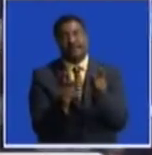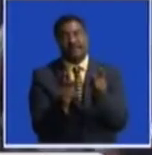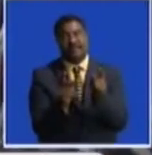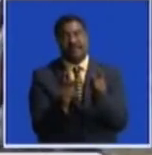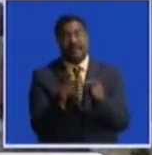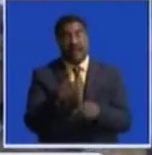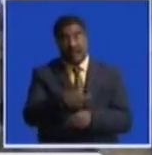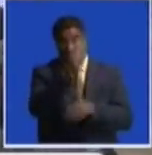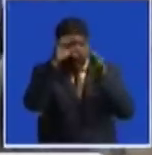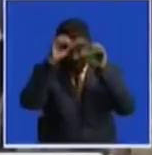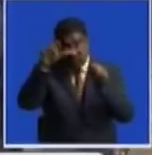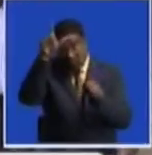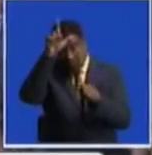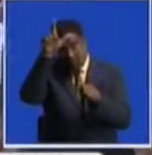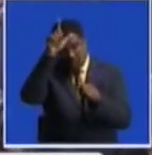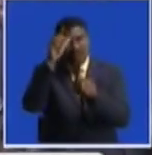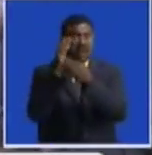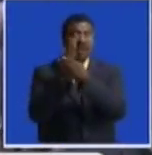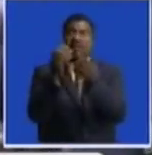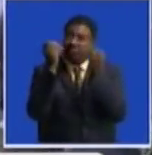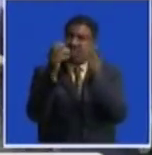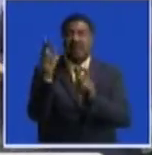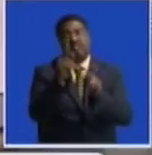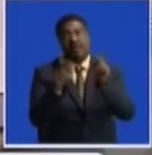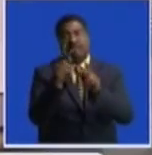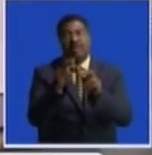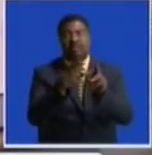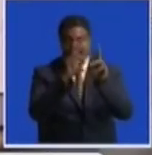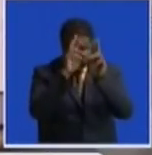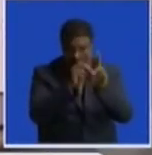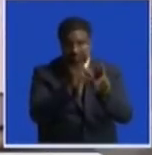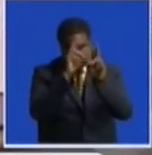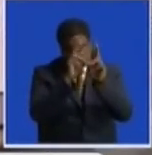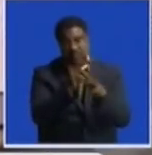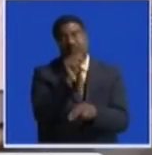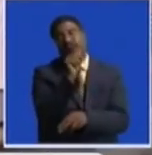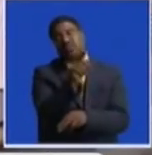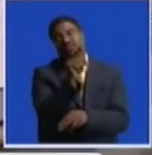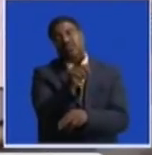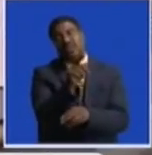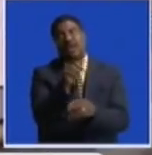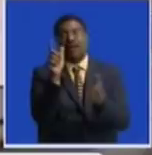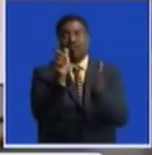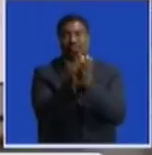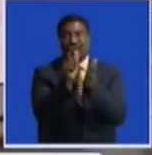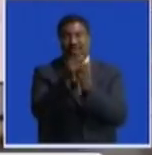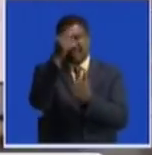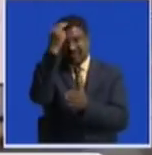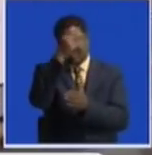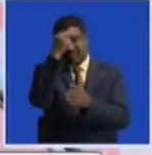President Edgar Lungu led hundreds of people to pay their last respect to the late freedom fighter at Lusaka's Cathedral of the Holy